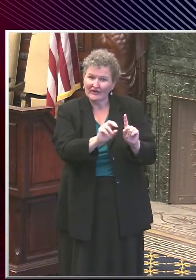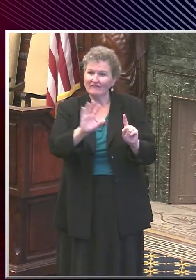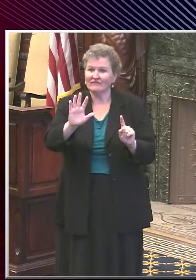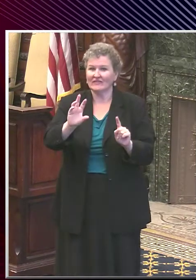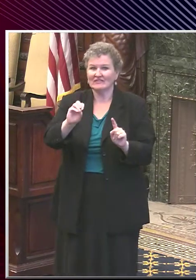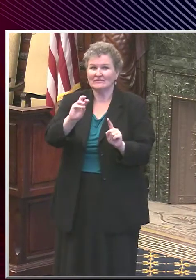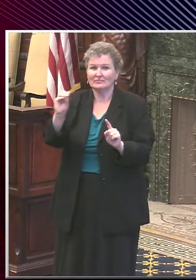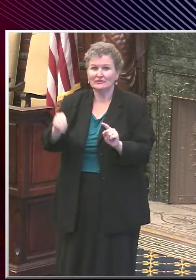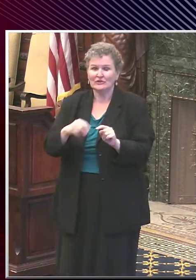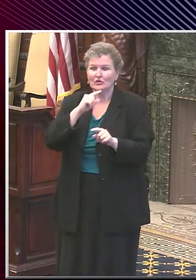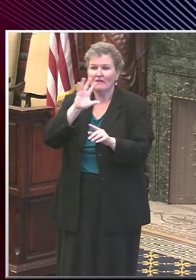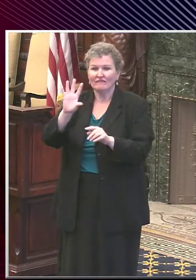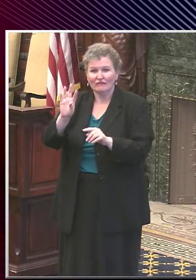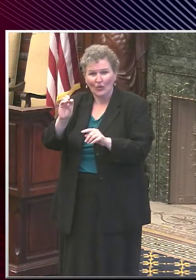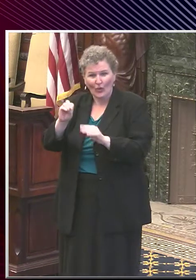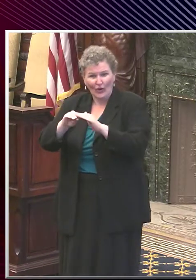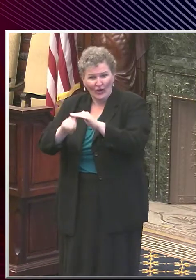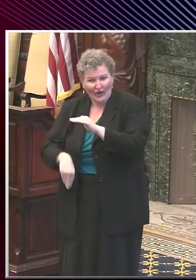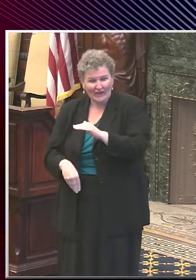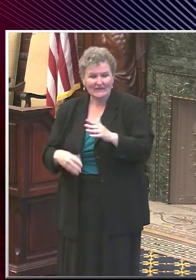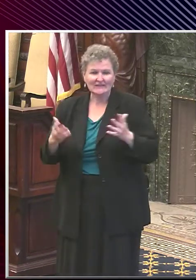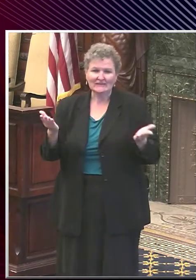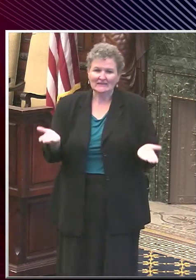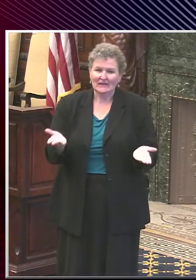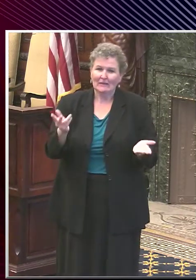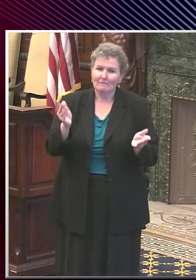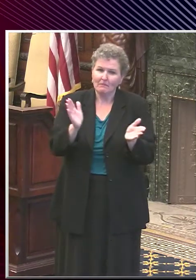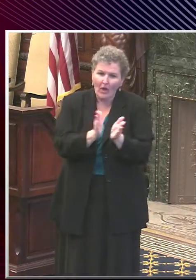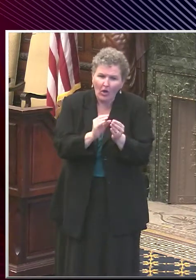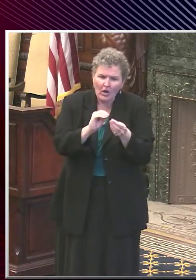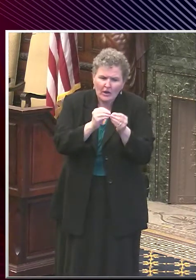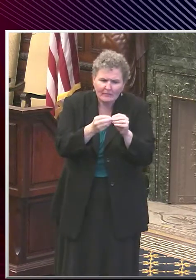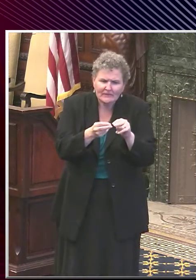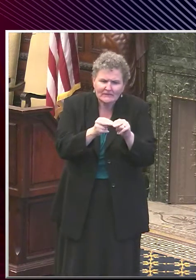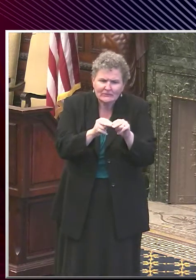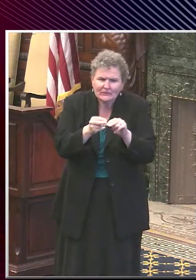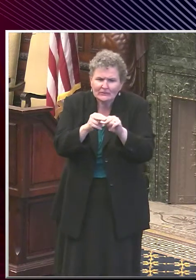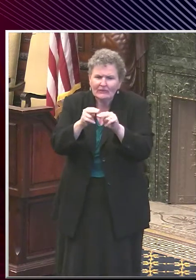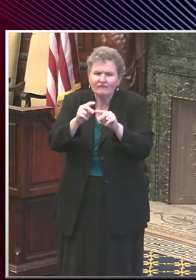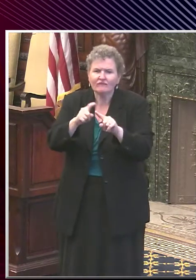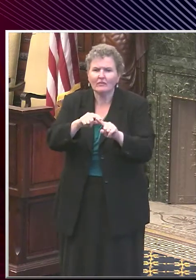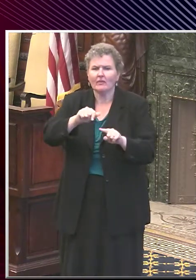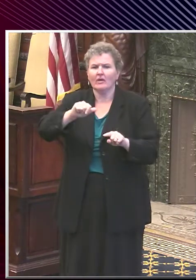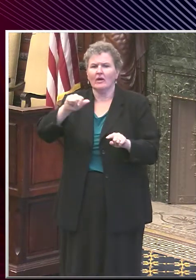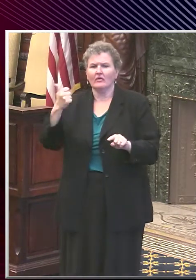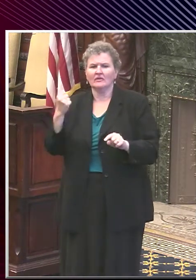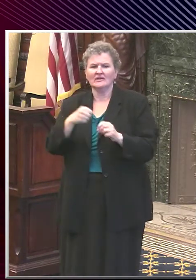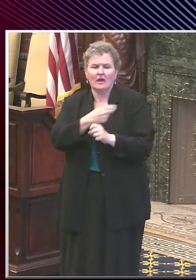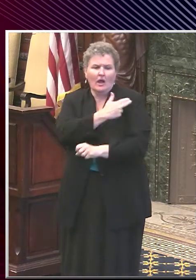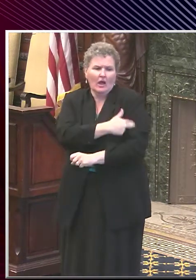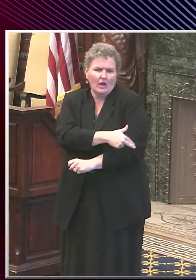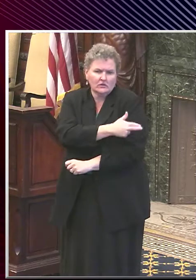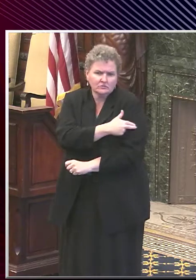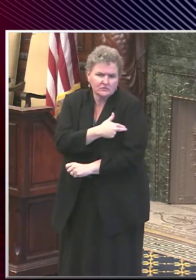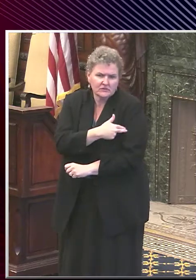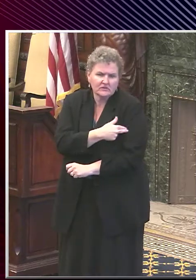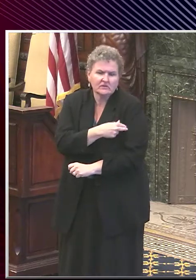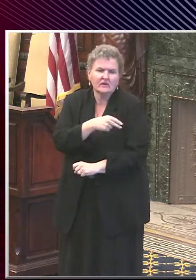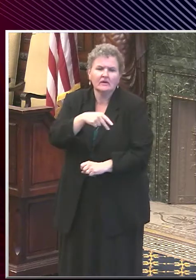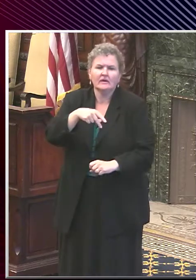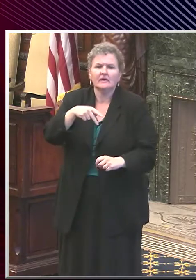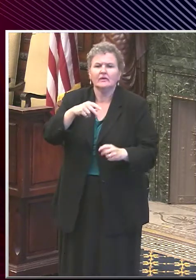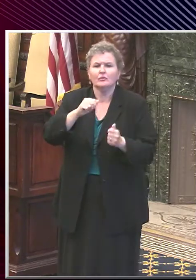we are also seeing small increases in the number of people who are coming to our hospital emergency departments with symptoms like fever or cough that may